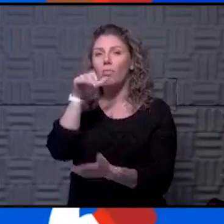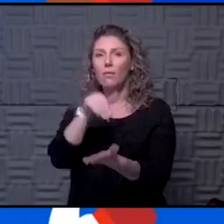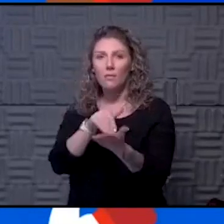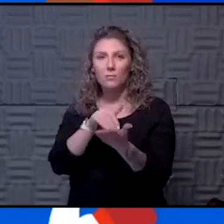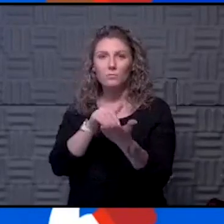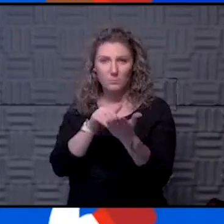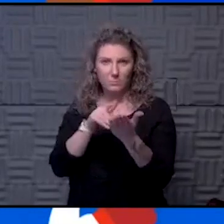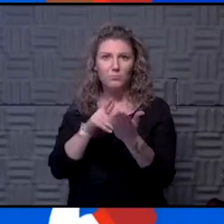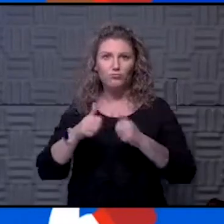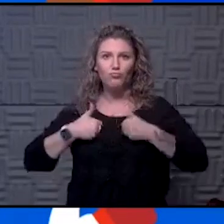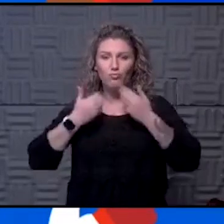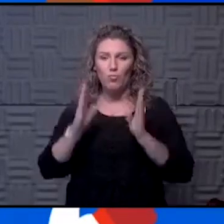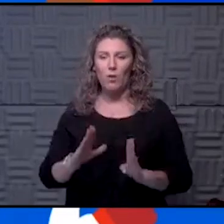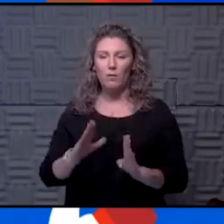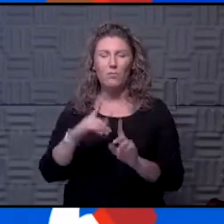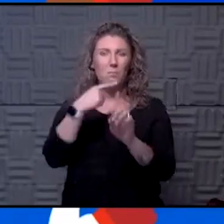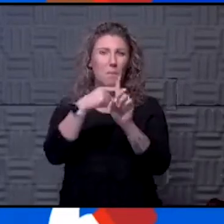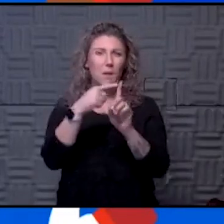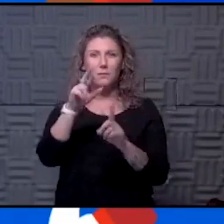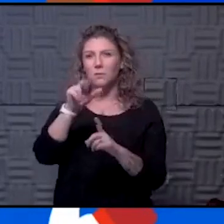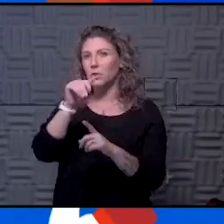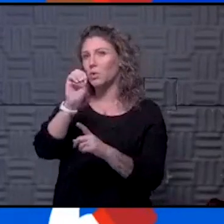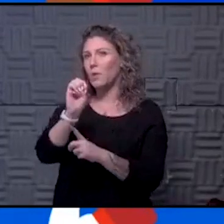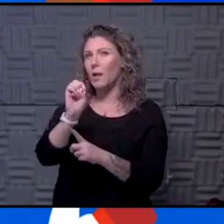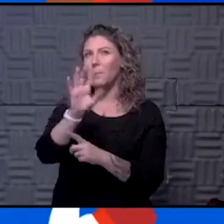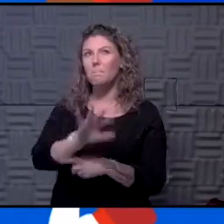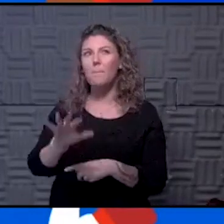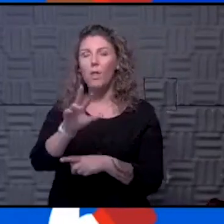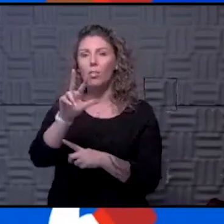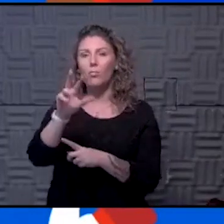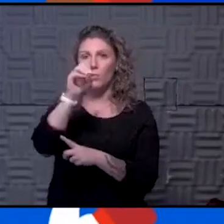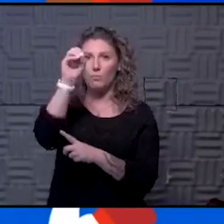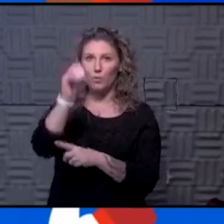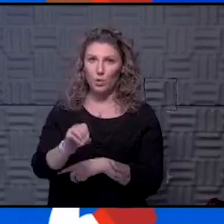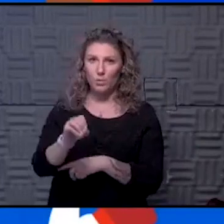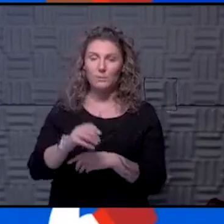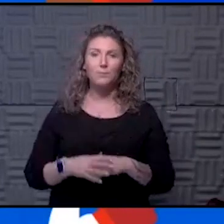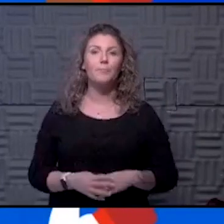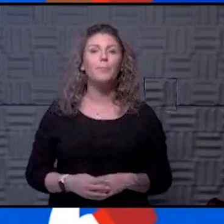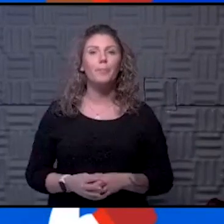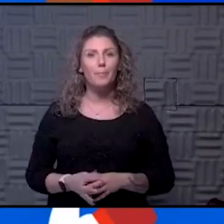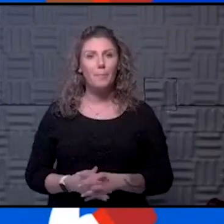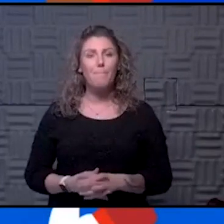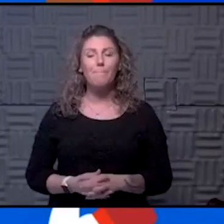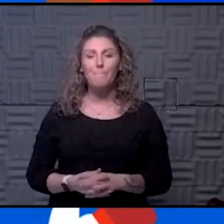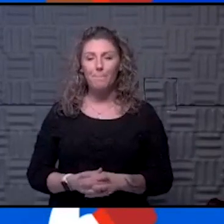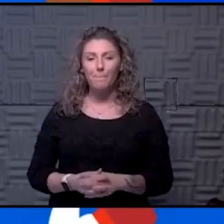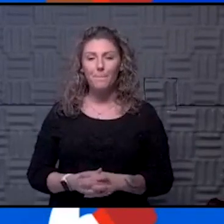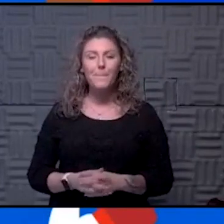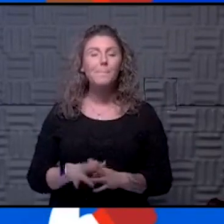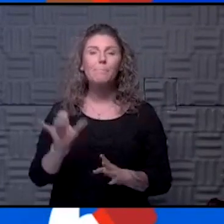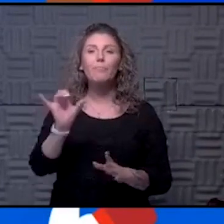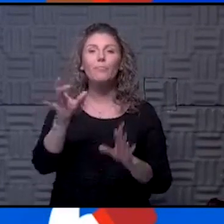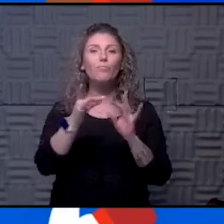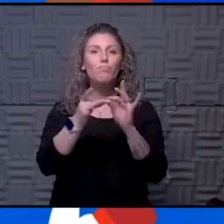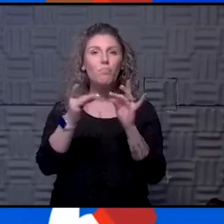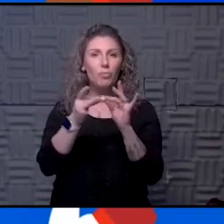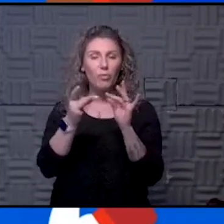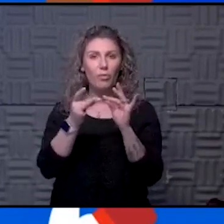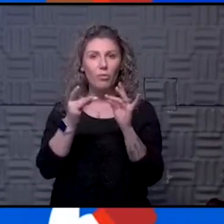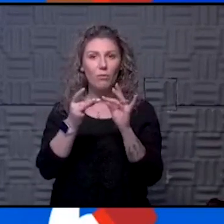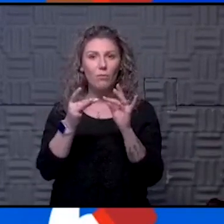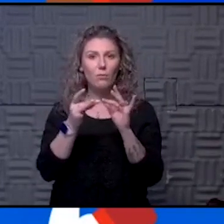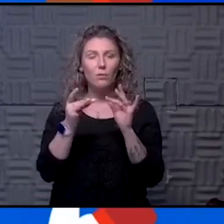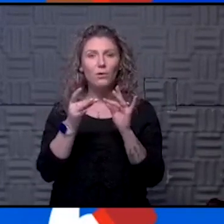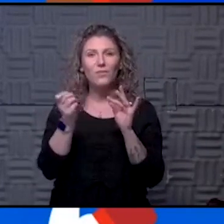Positivity rate is hovering around 3%. And like has been said earlier a